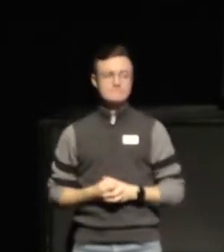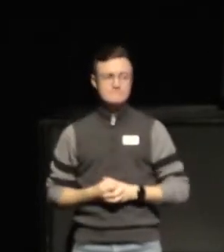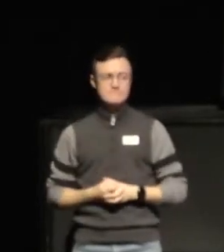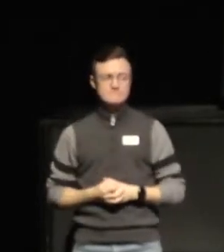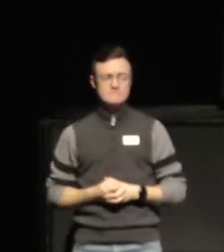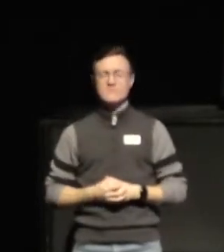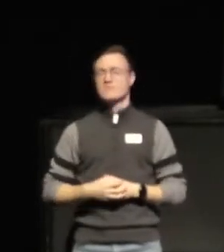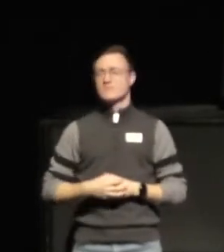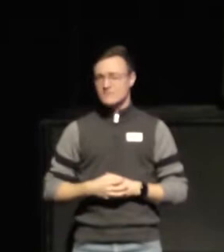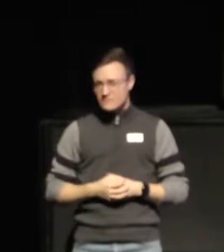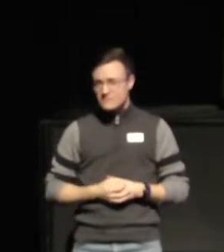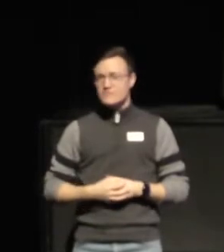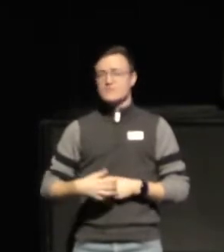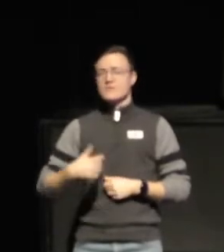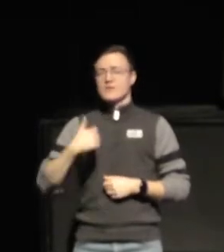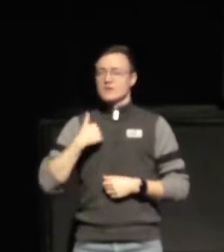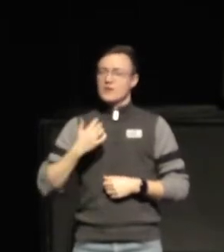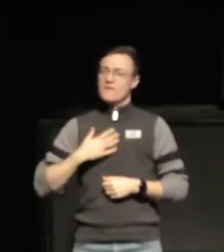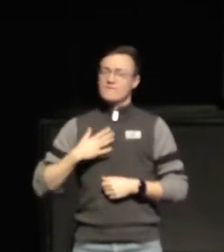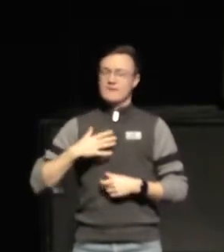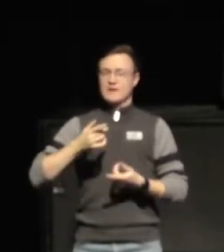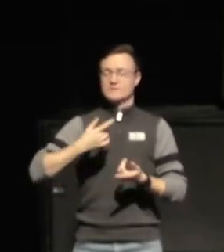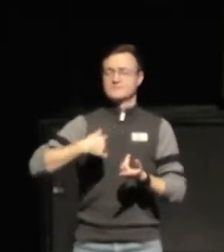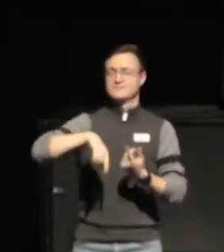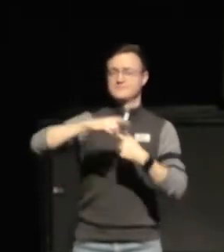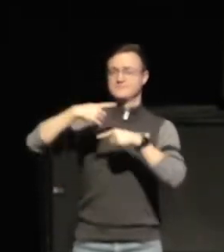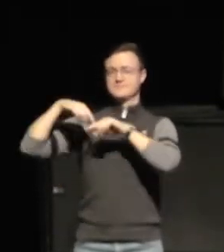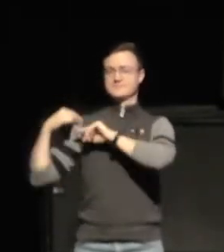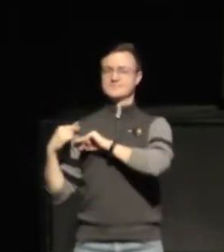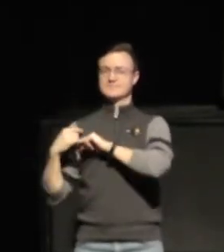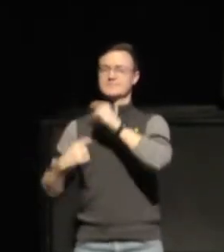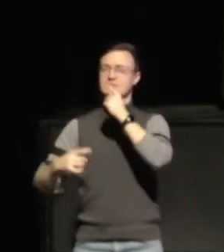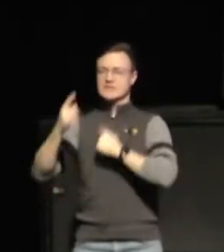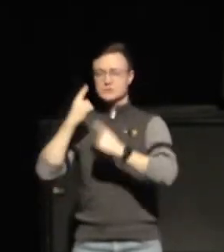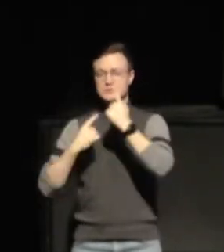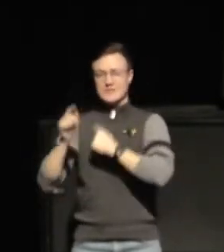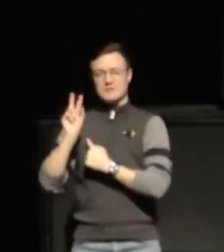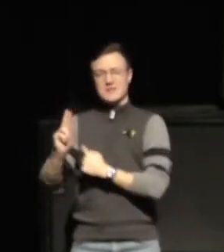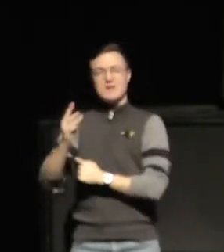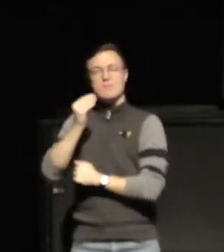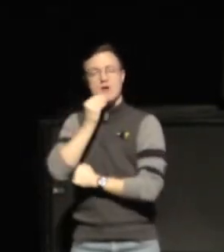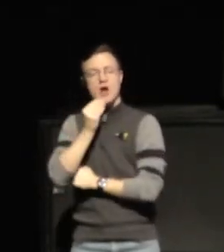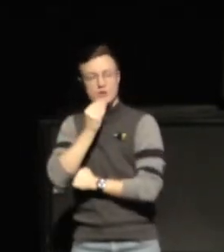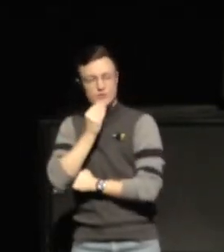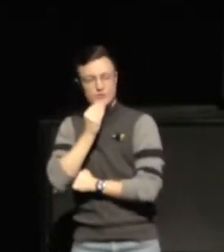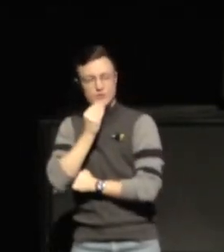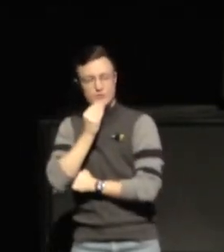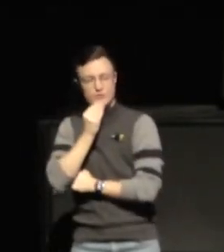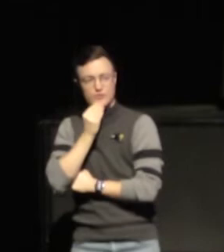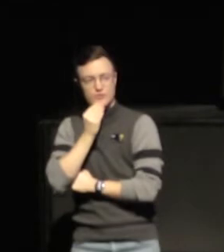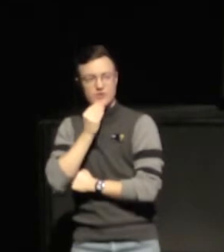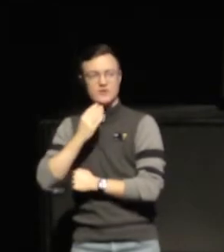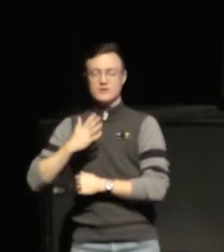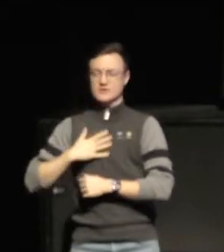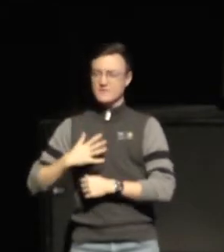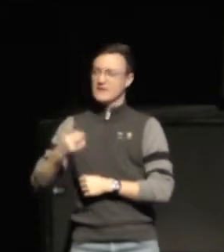But I wanted to bring back the conversation also to food, to just say clearly